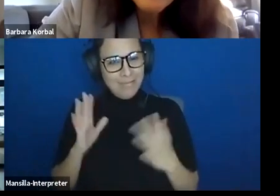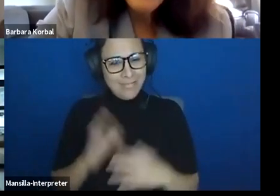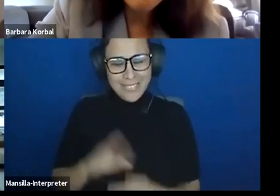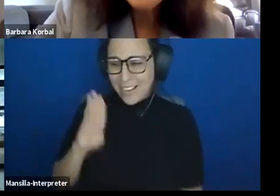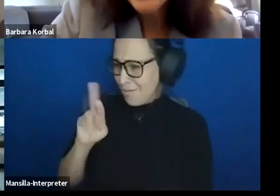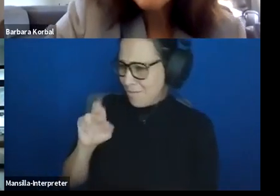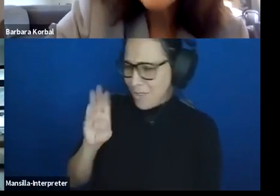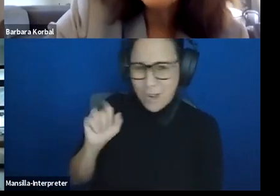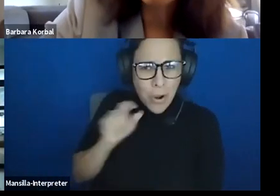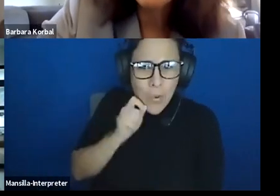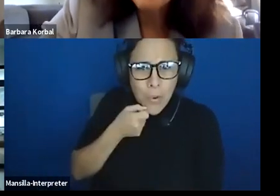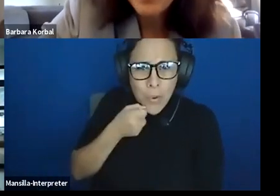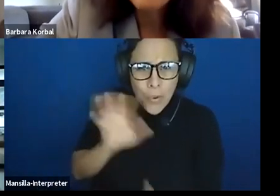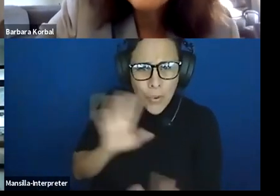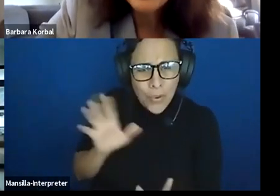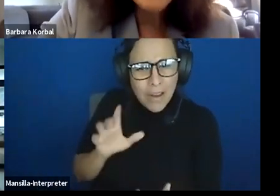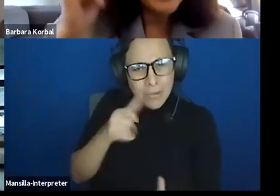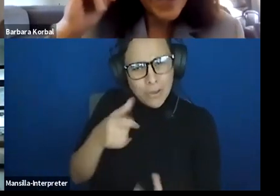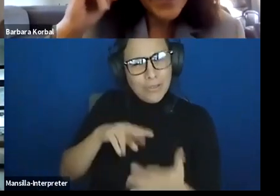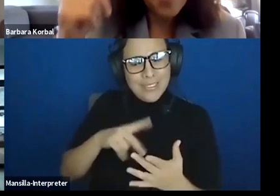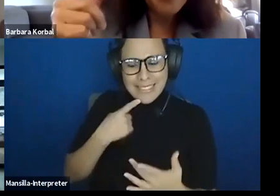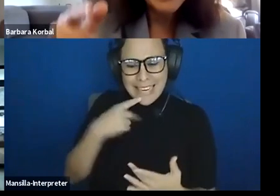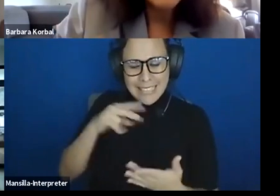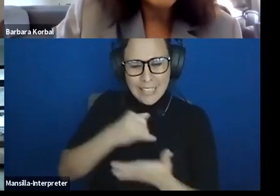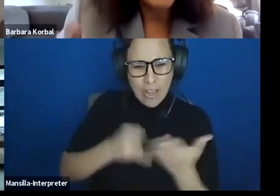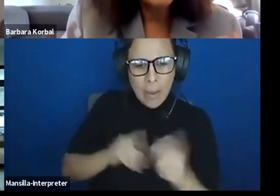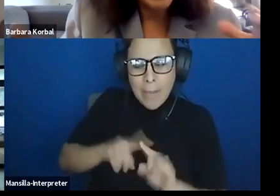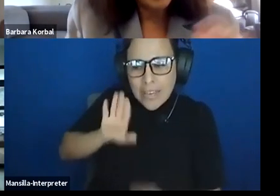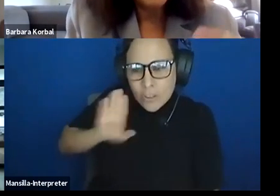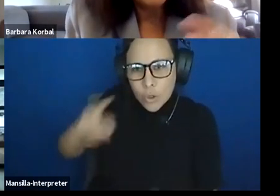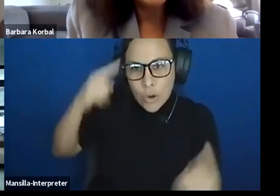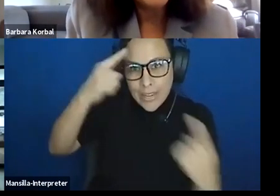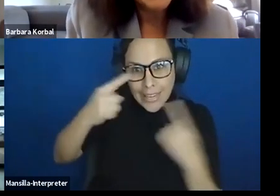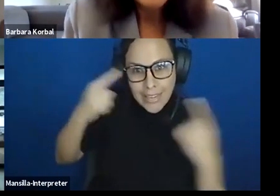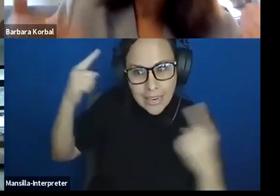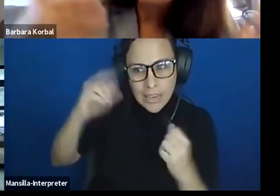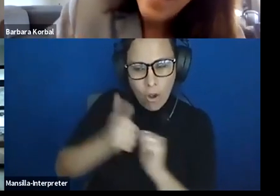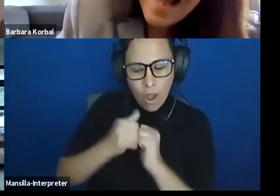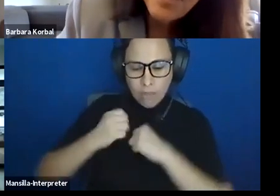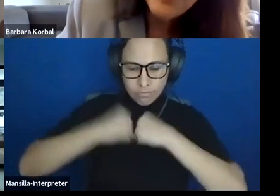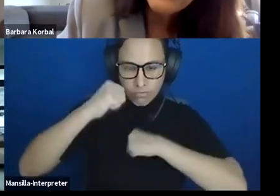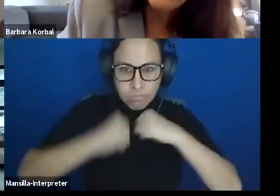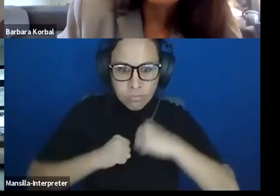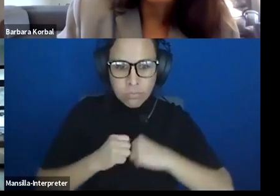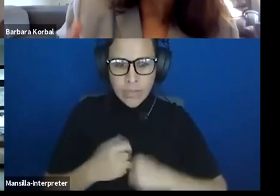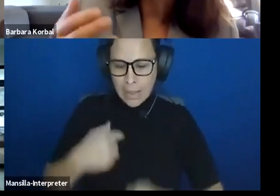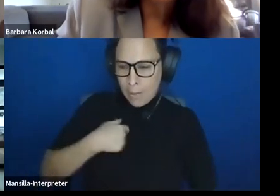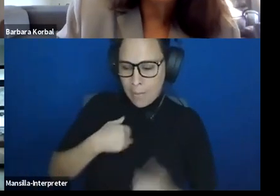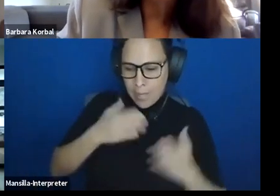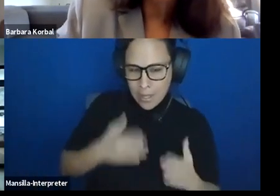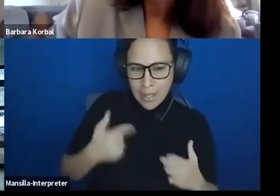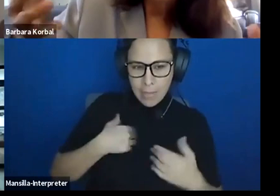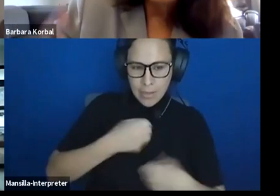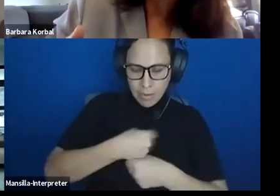cool. Yeah. I'm not trying to make that point, but I am saying that it's your thinking that went into how they were constructed. Because I'm the person who put together